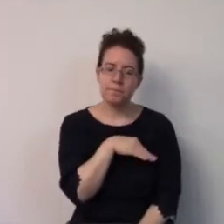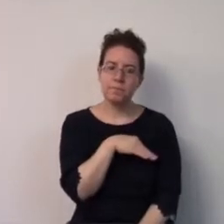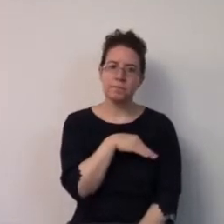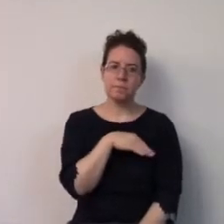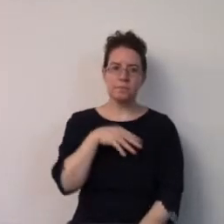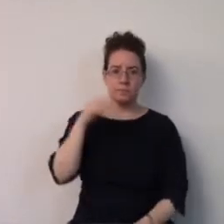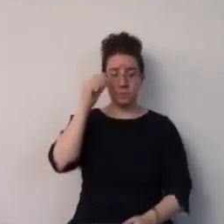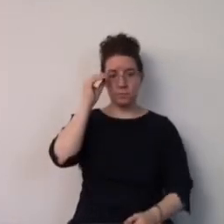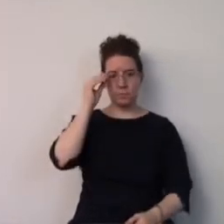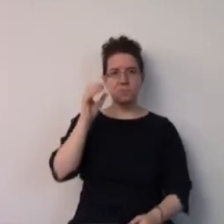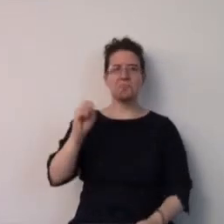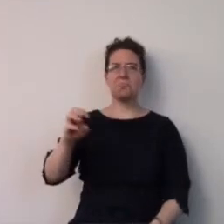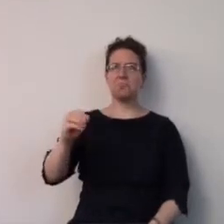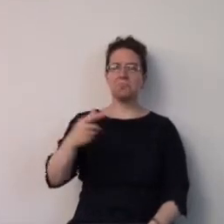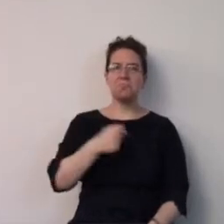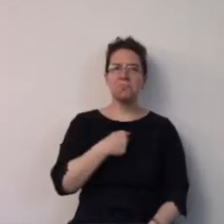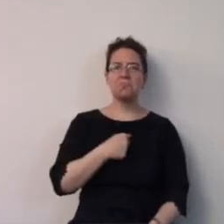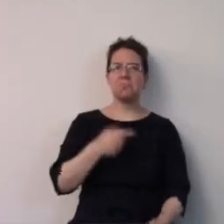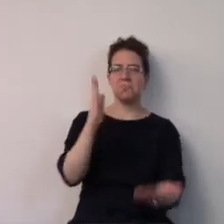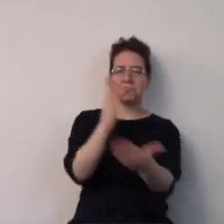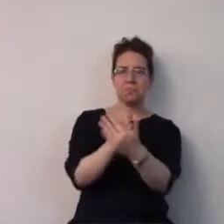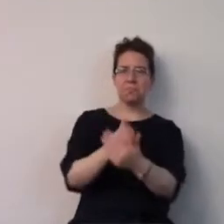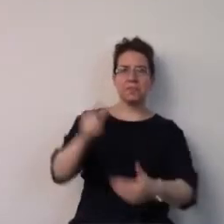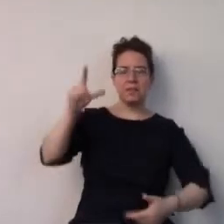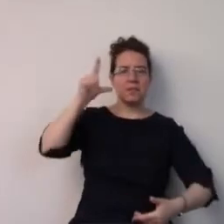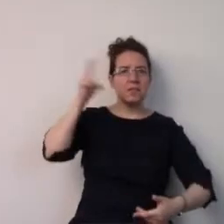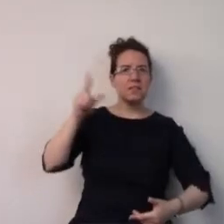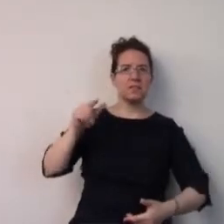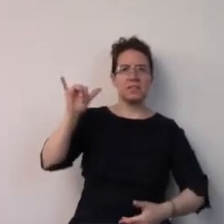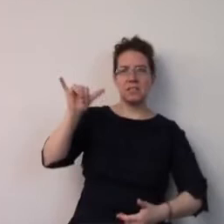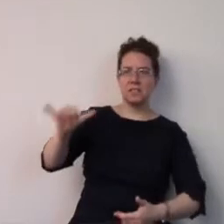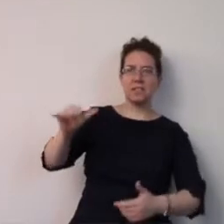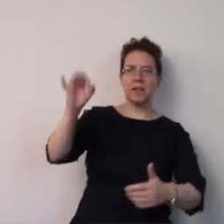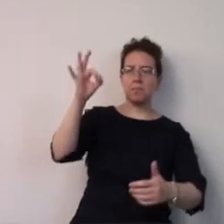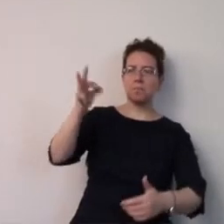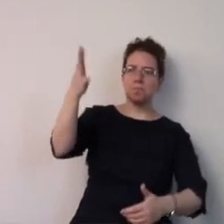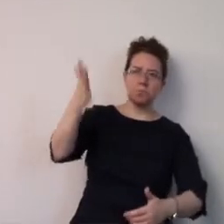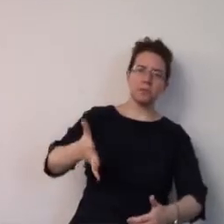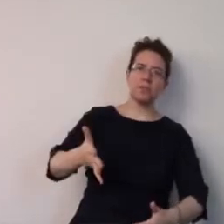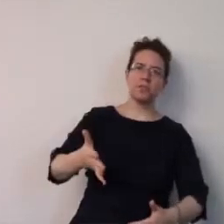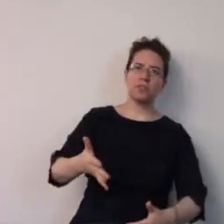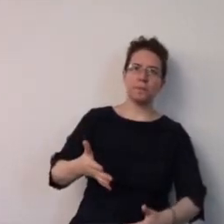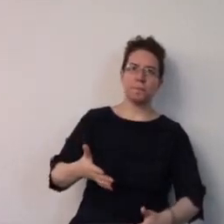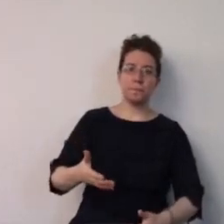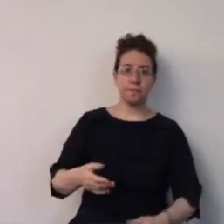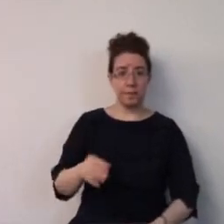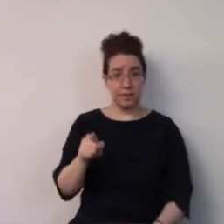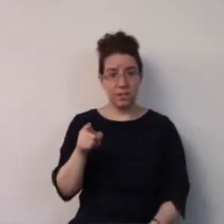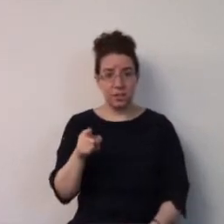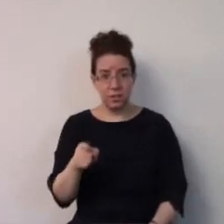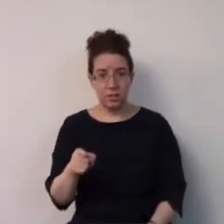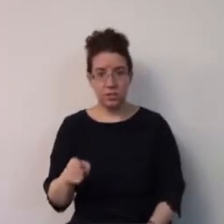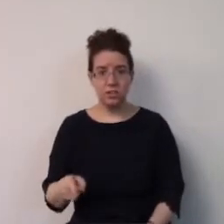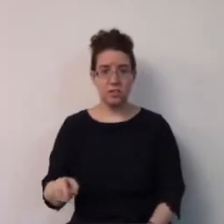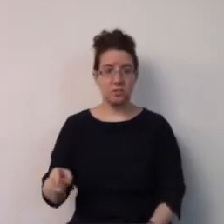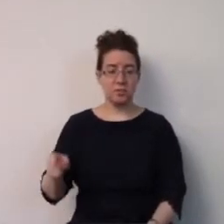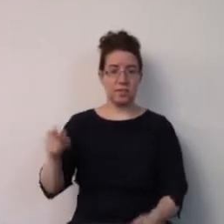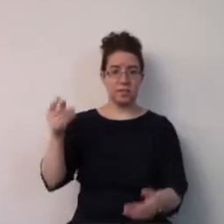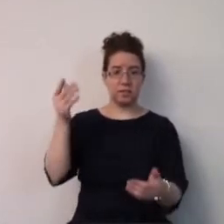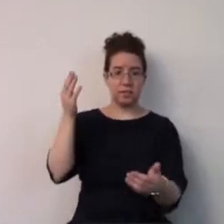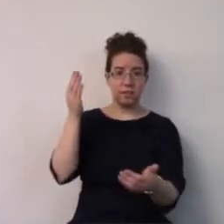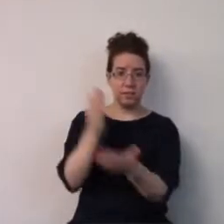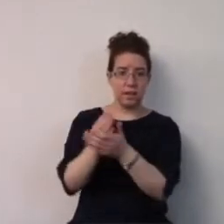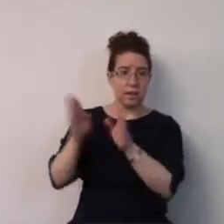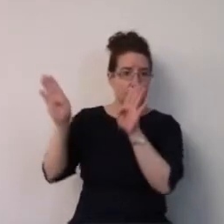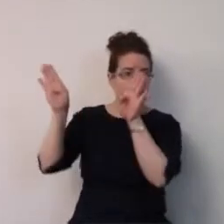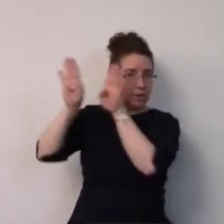else. You can tune out the pastor. You can tune out the elders, but you cannot tune out the Spirit